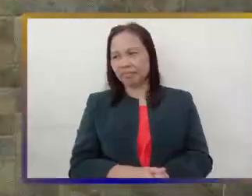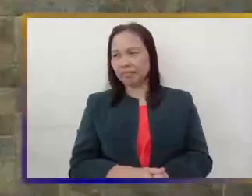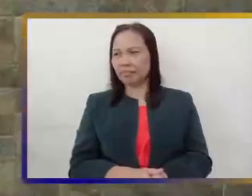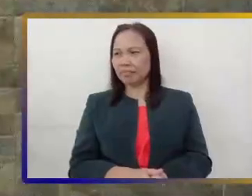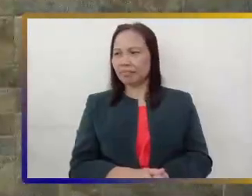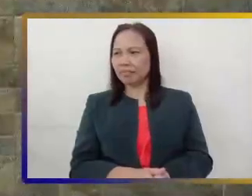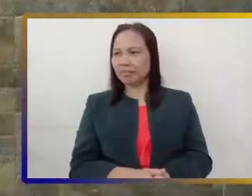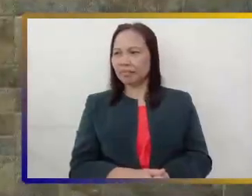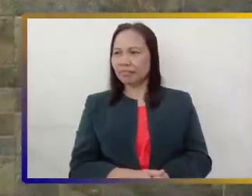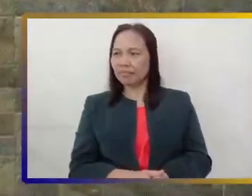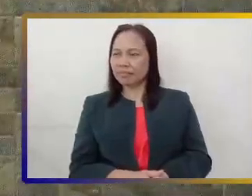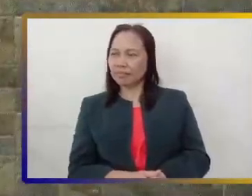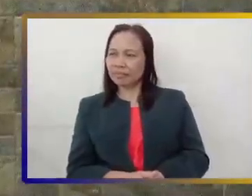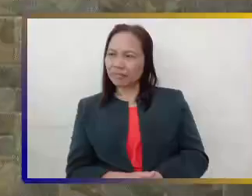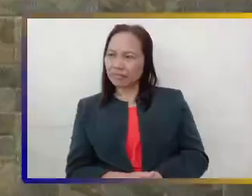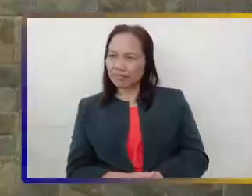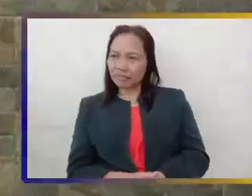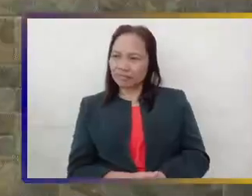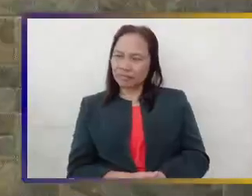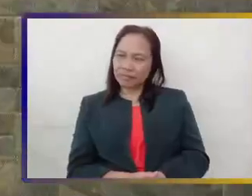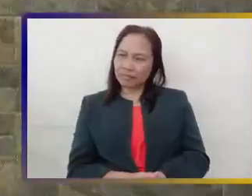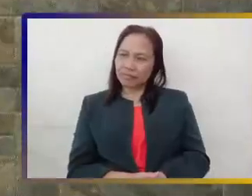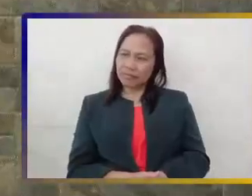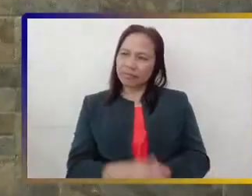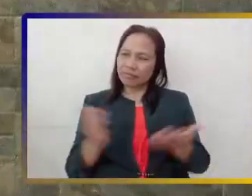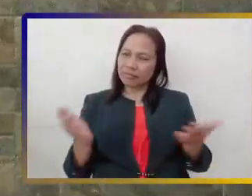practice two points